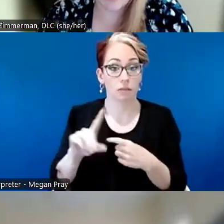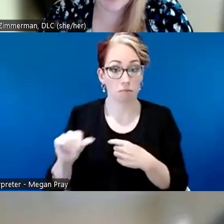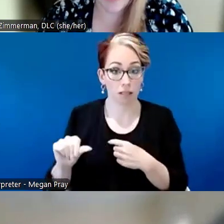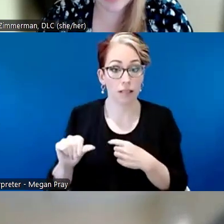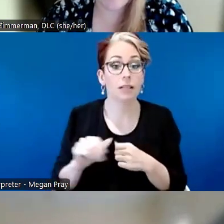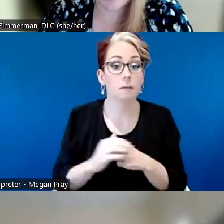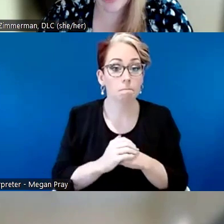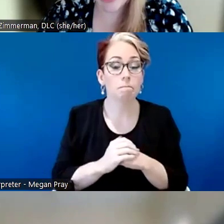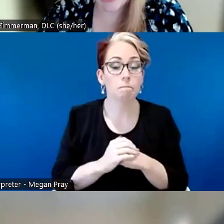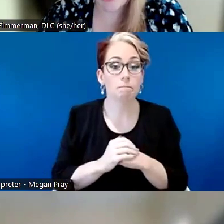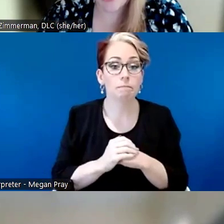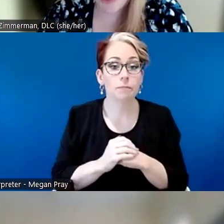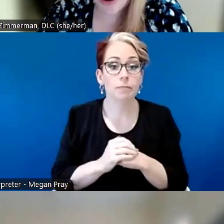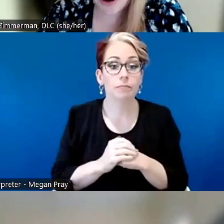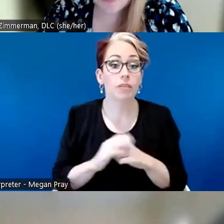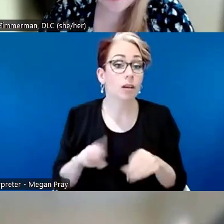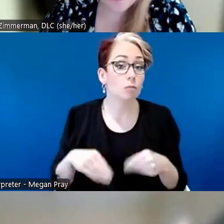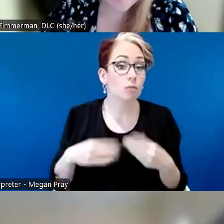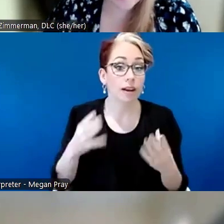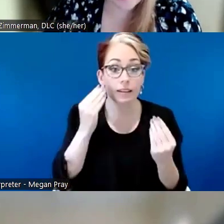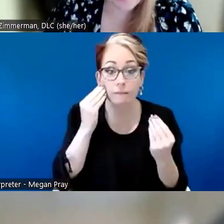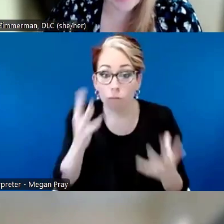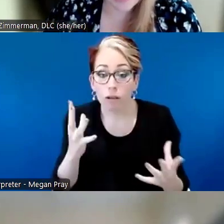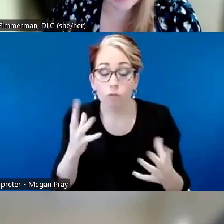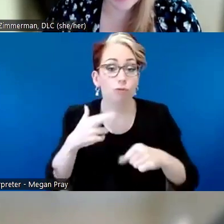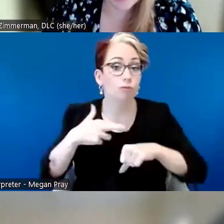We provide information and referral.